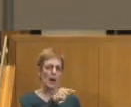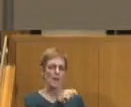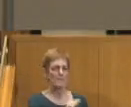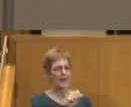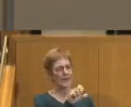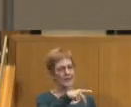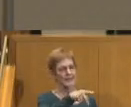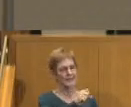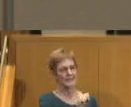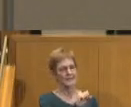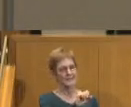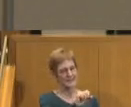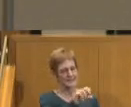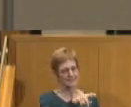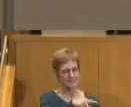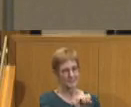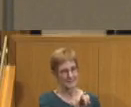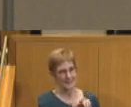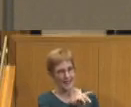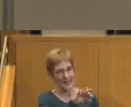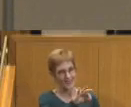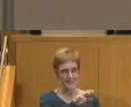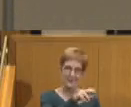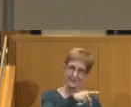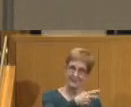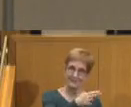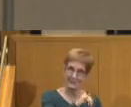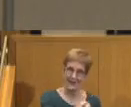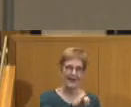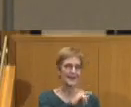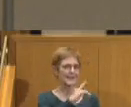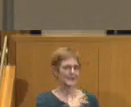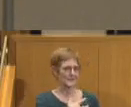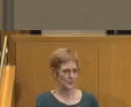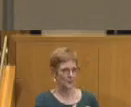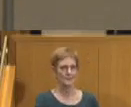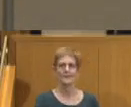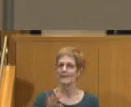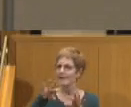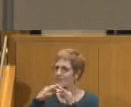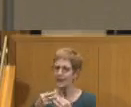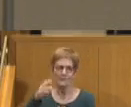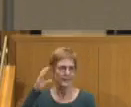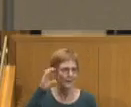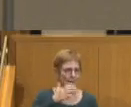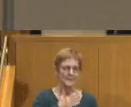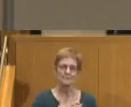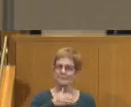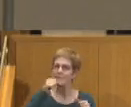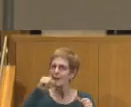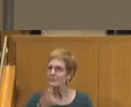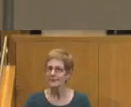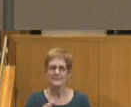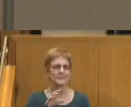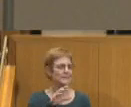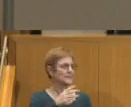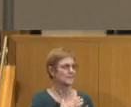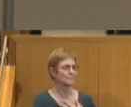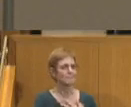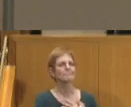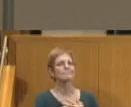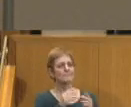for the people of Charlotte. Because all the work that is being done, it takes many of us to continue. So